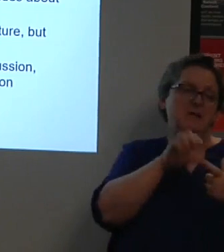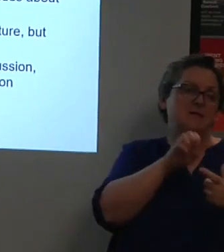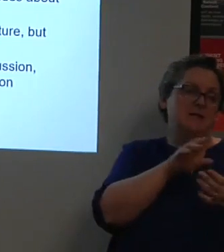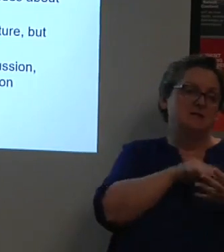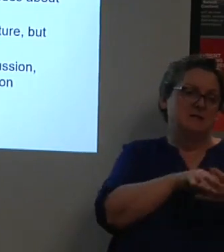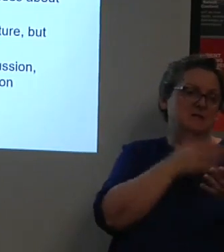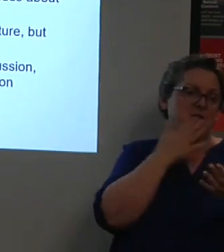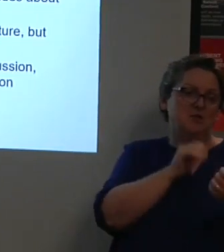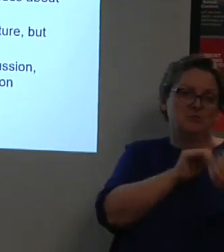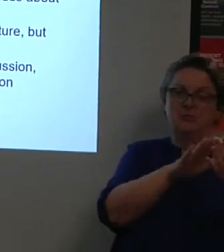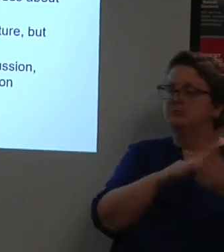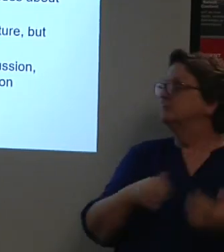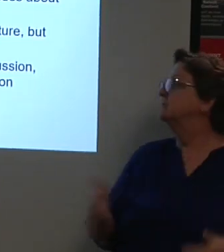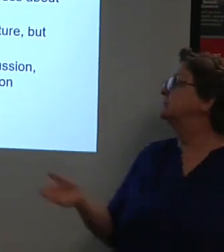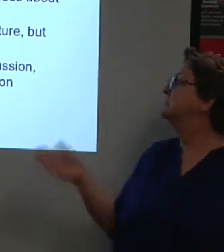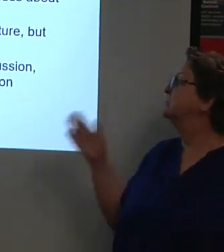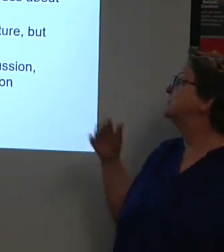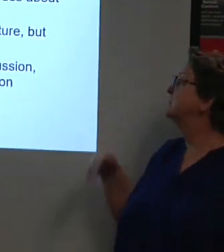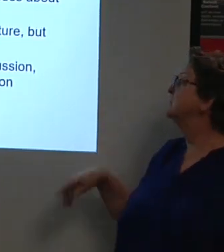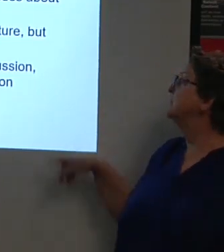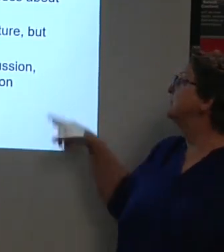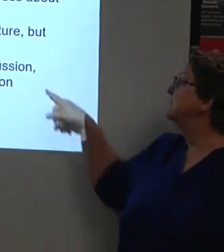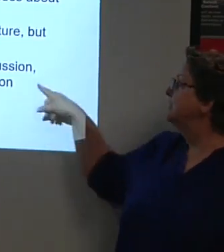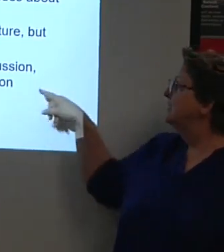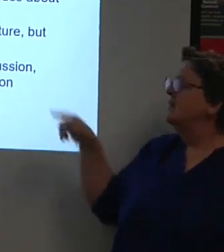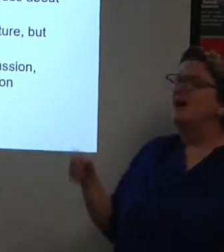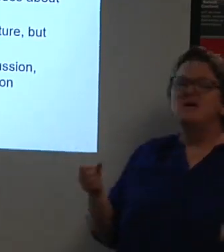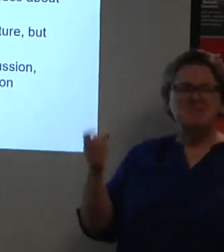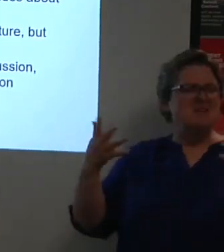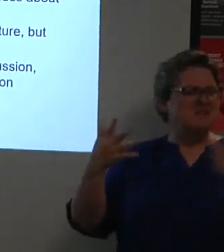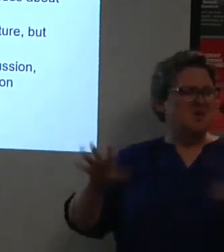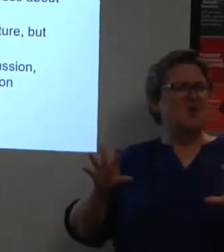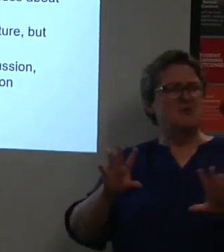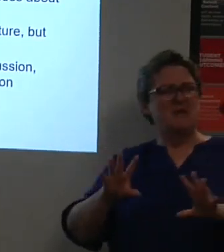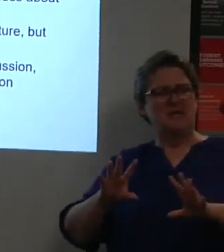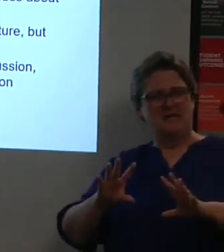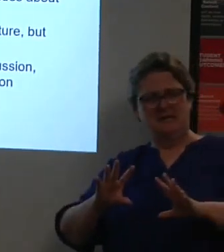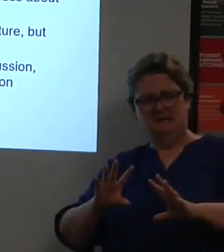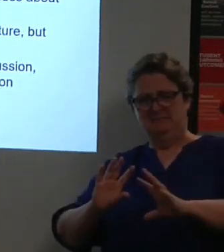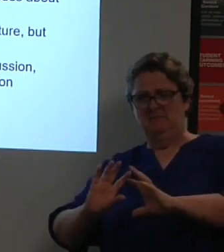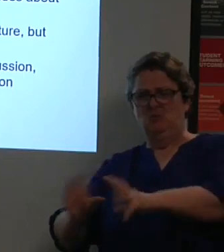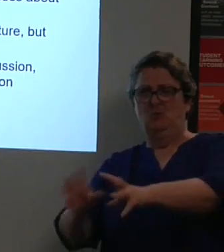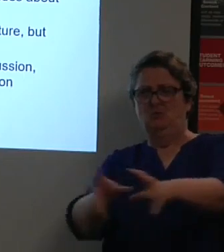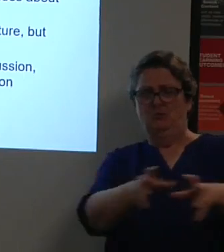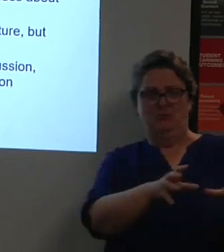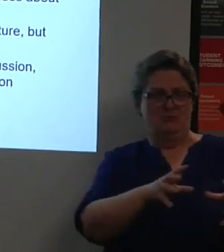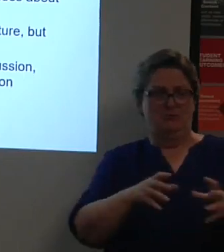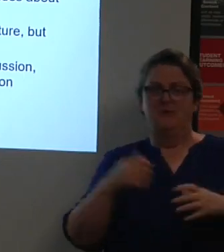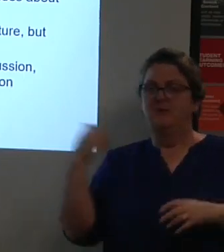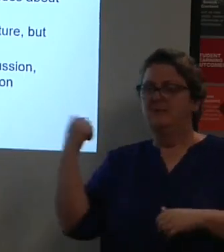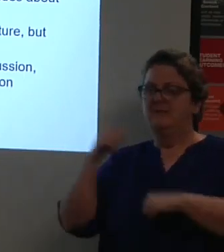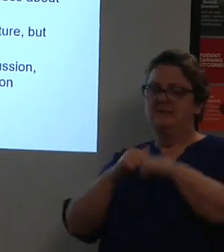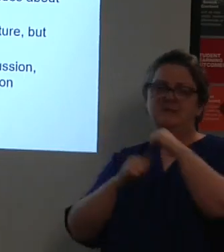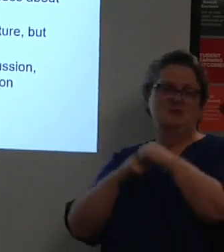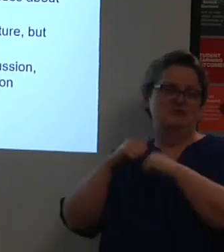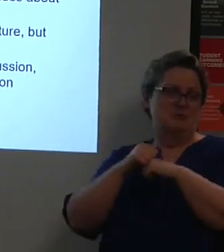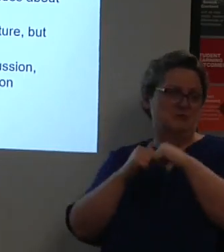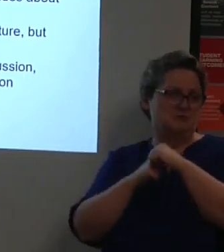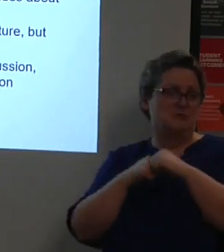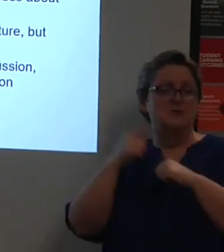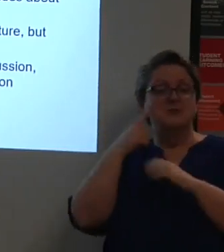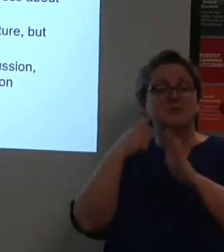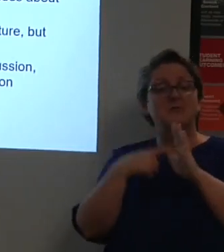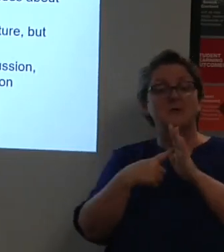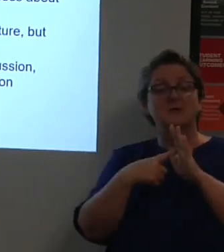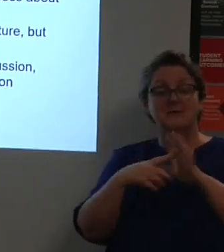longer. And a lot of us use group work, but this can help give you a scaffold for structuring that, right? So when I do group work in